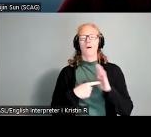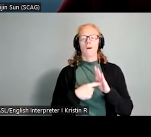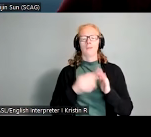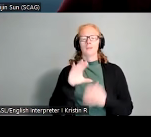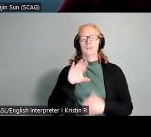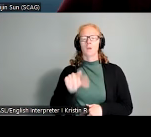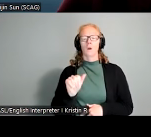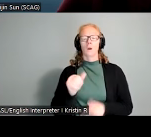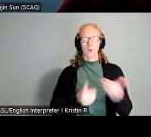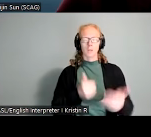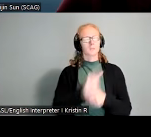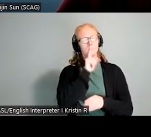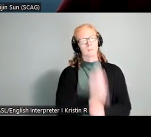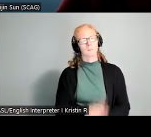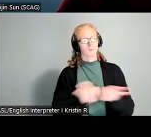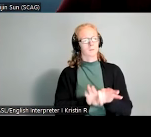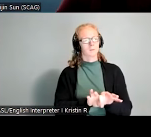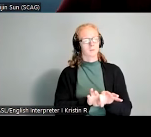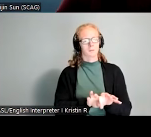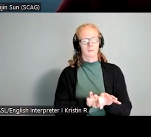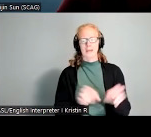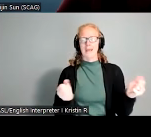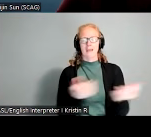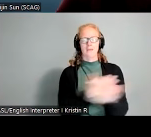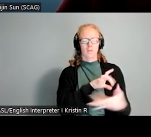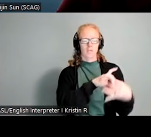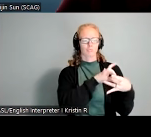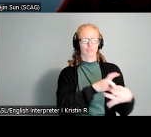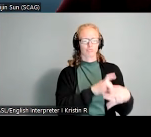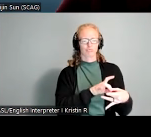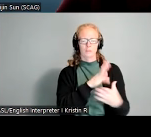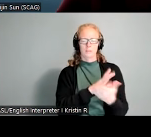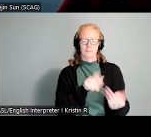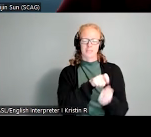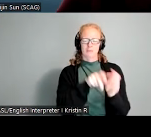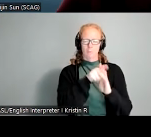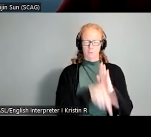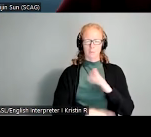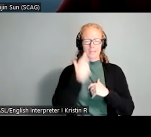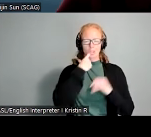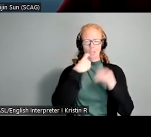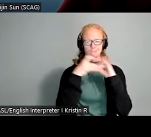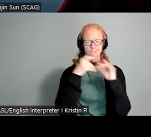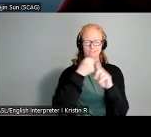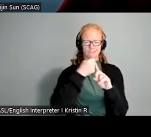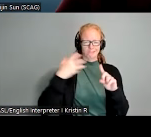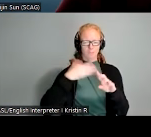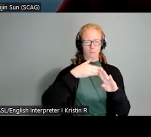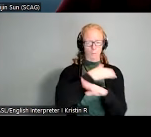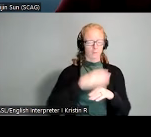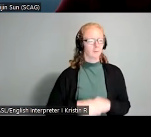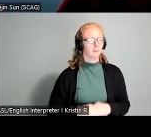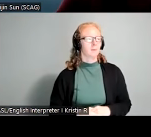process, which are really closely correlated with some of the SQL principles that I highlighted earlier in the presentation. There